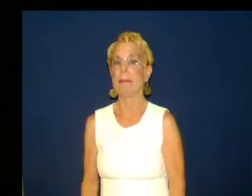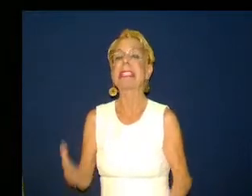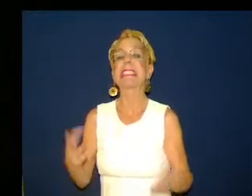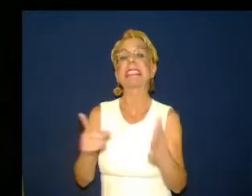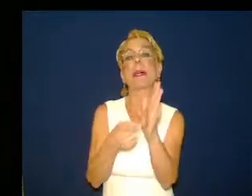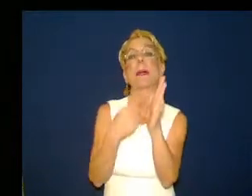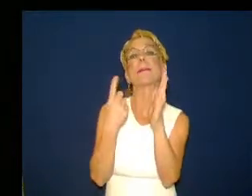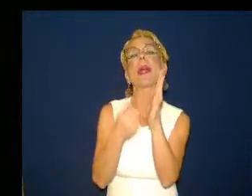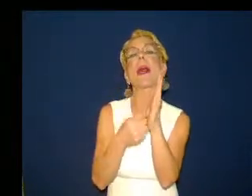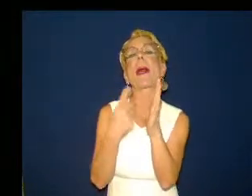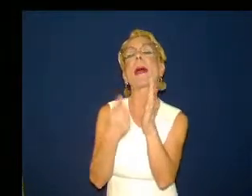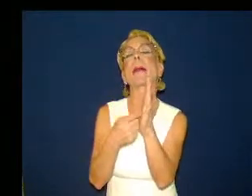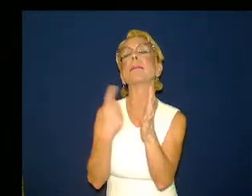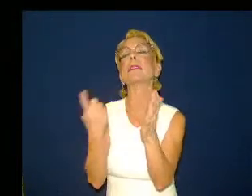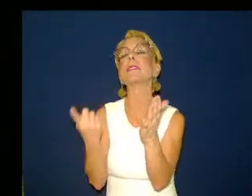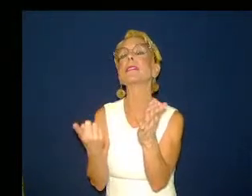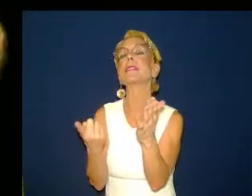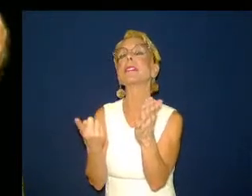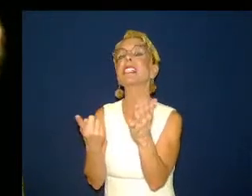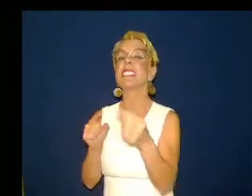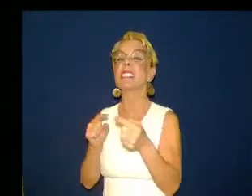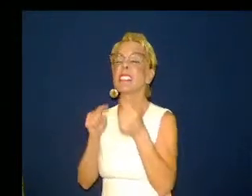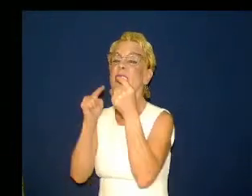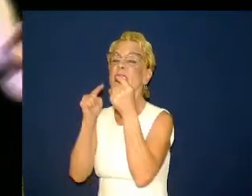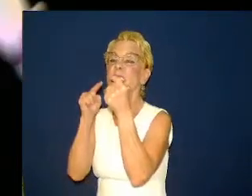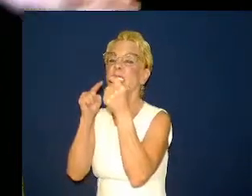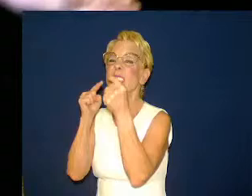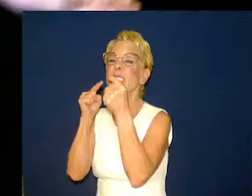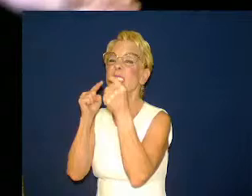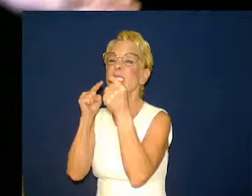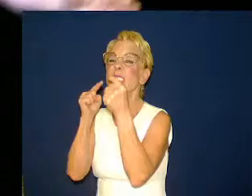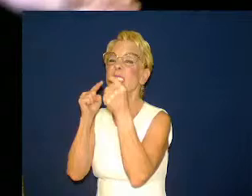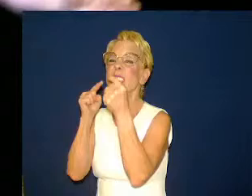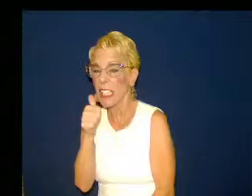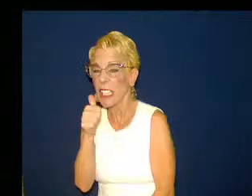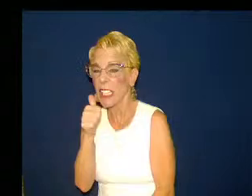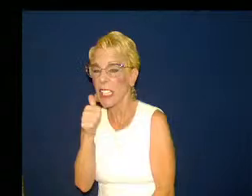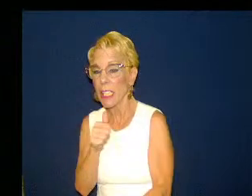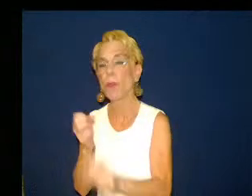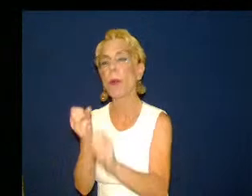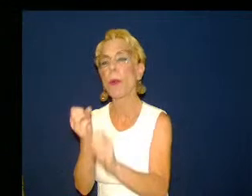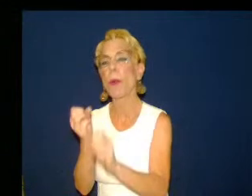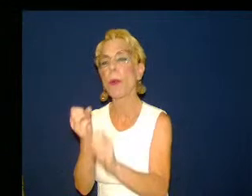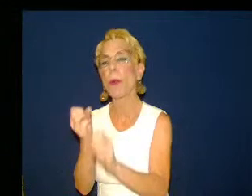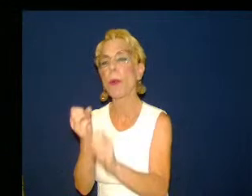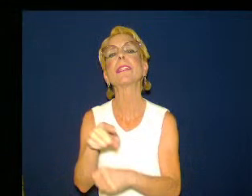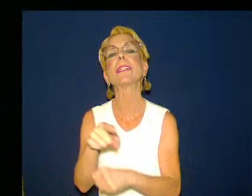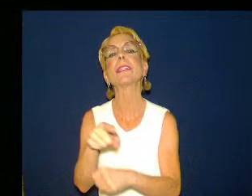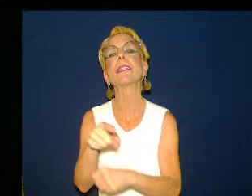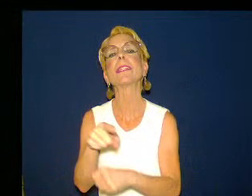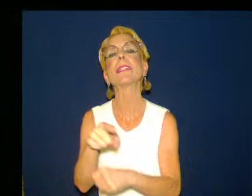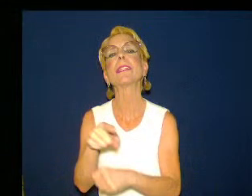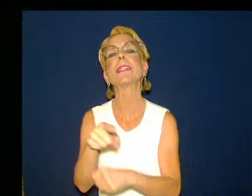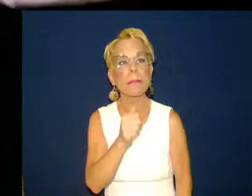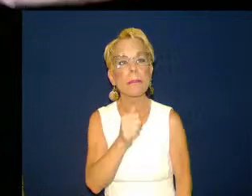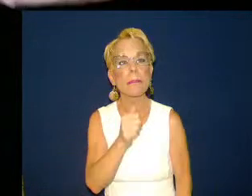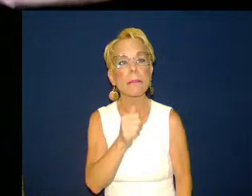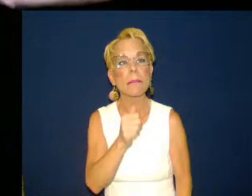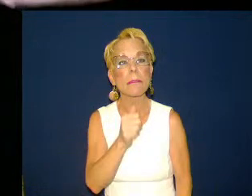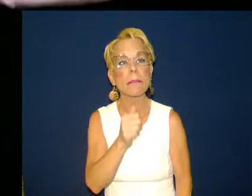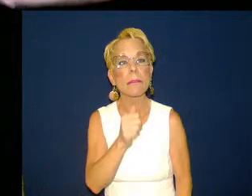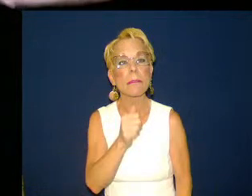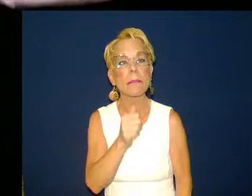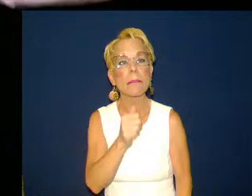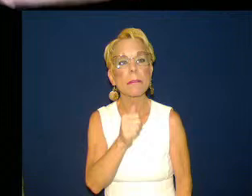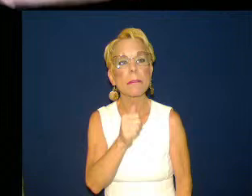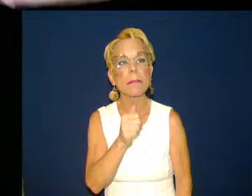today. Some of us can really say that. Hear me, church. You can say that here you are today, standing